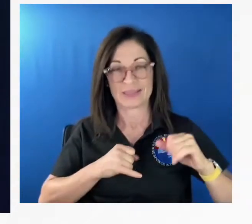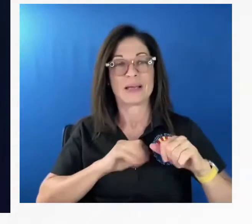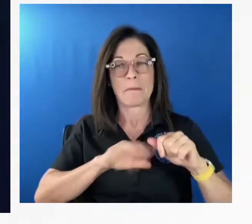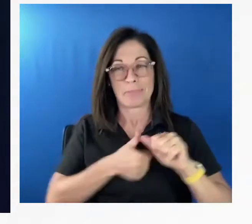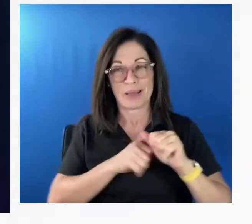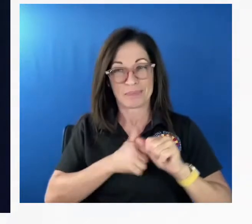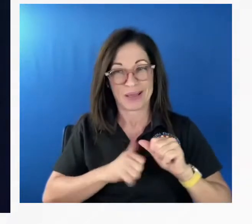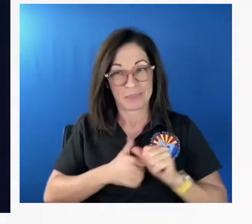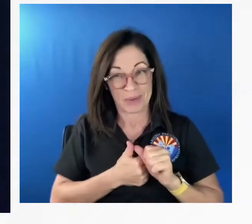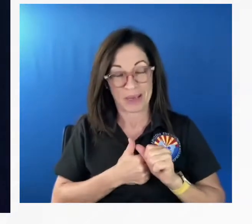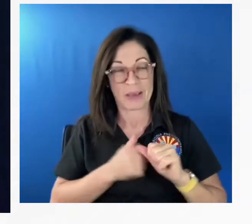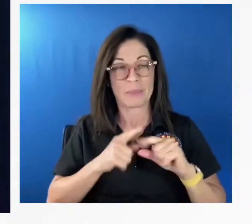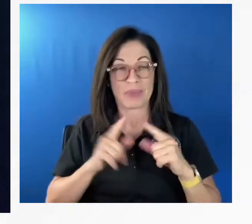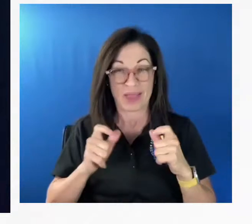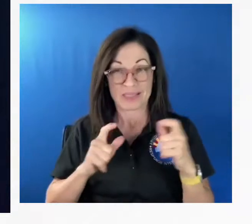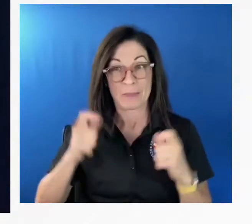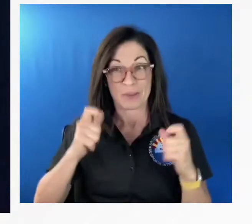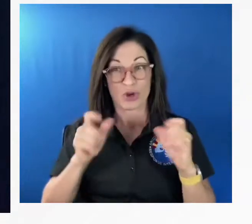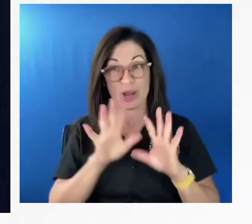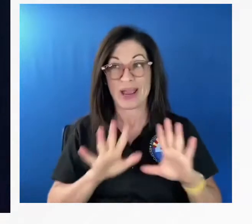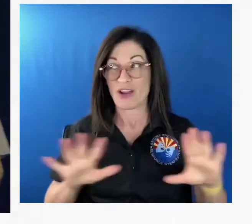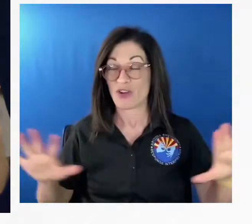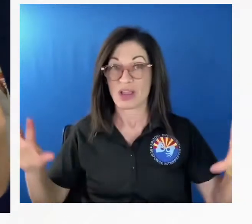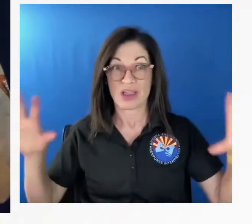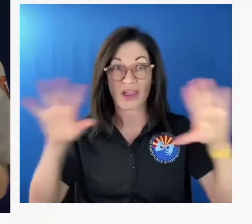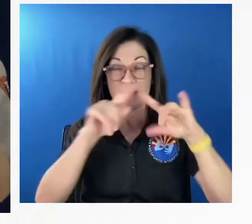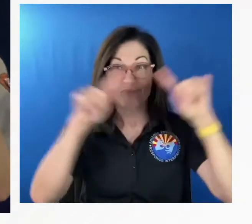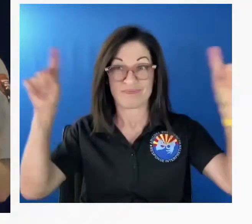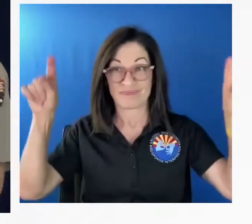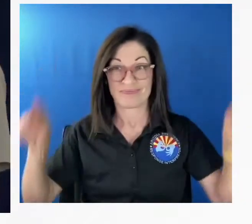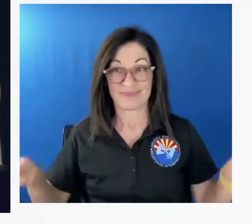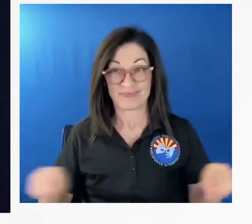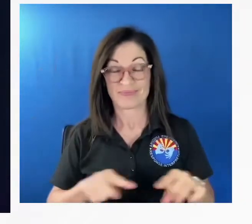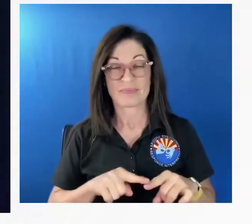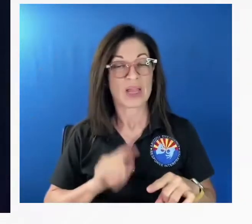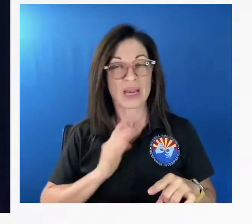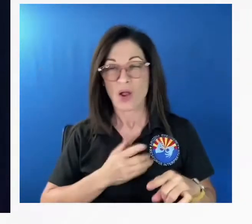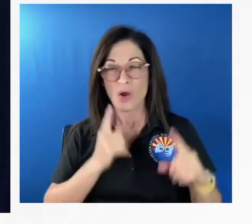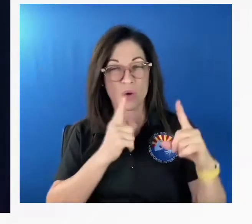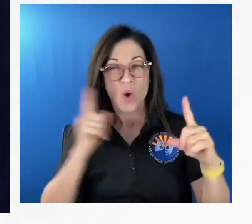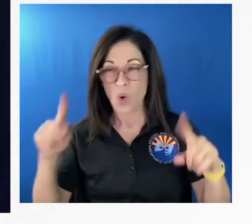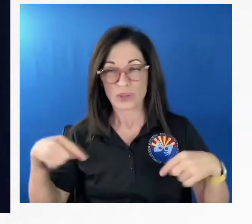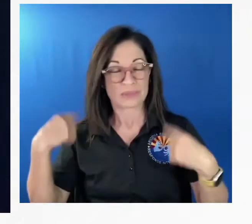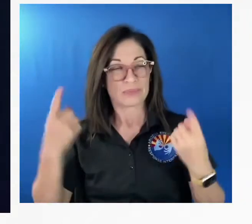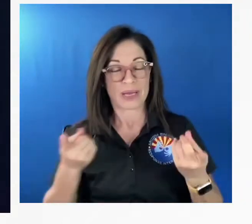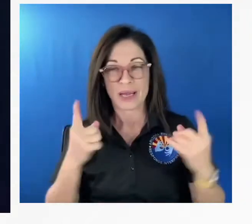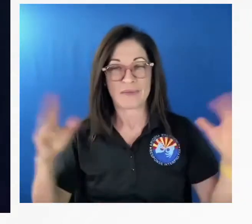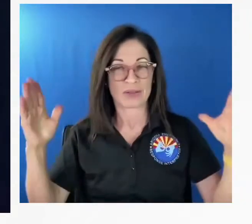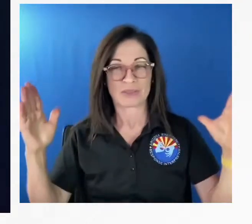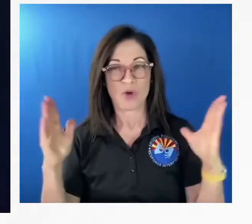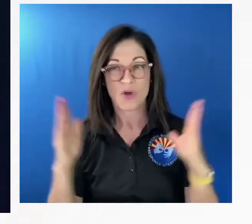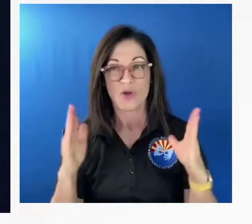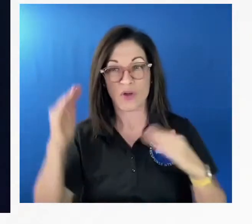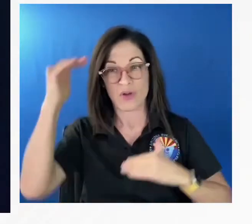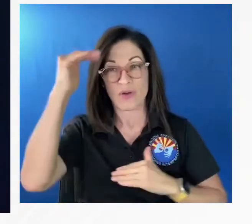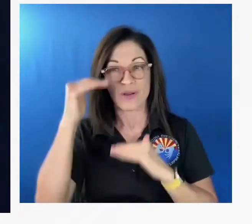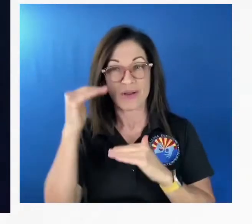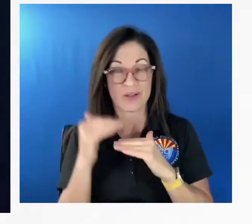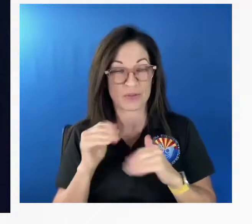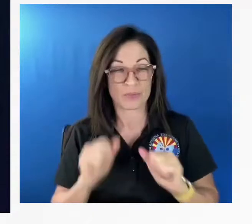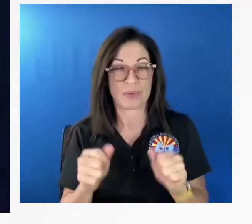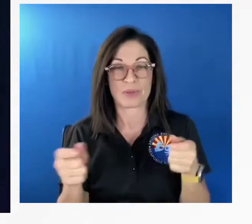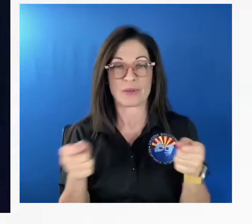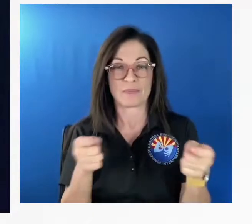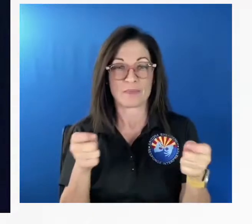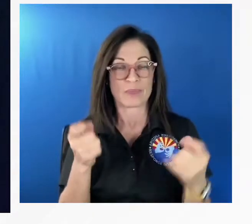bigger box, and it's always been our objective to have as small a box as possible to contain this fire. And so through